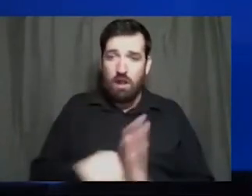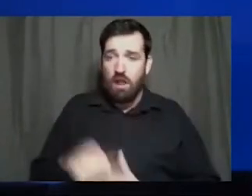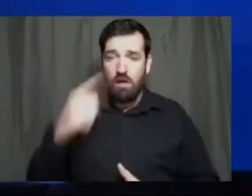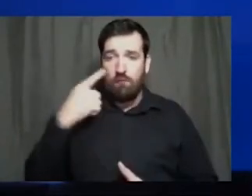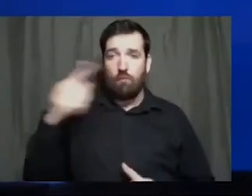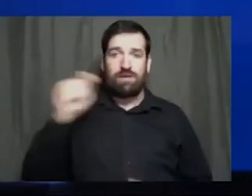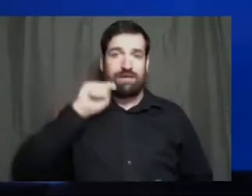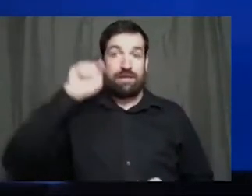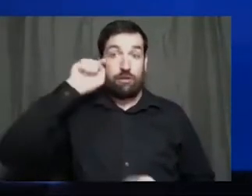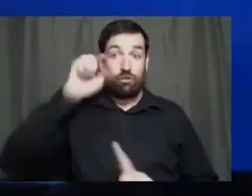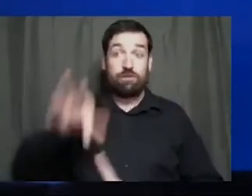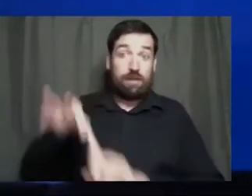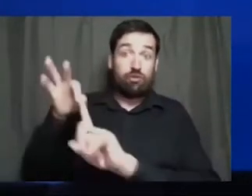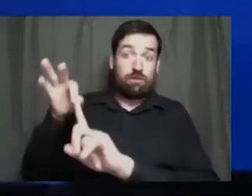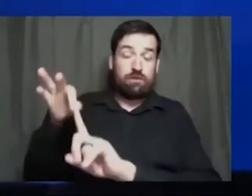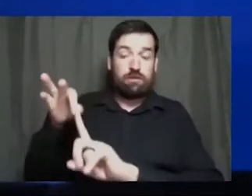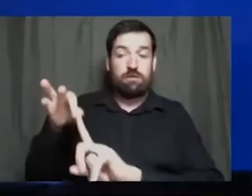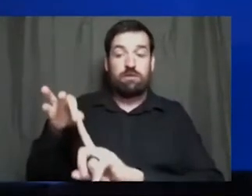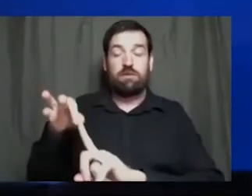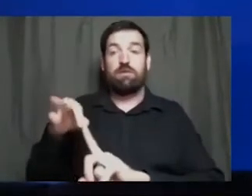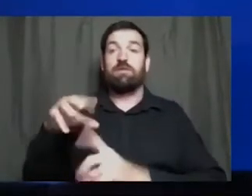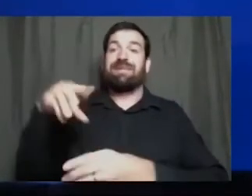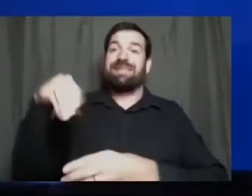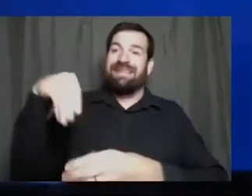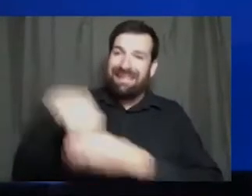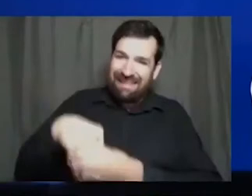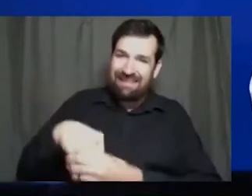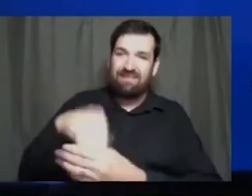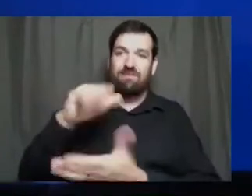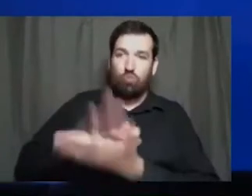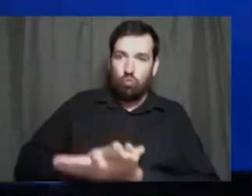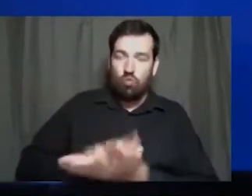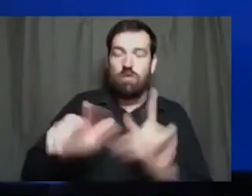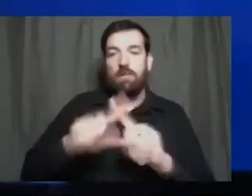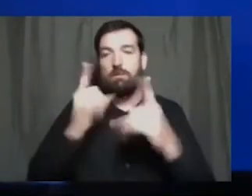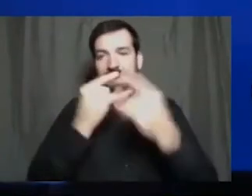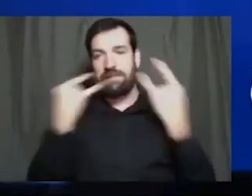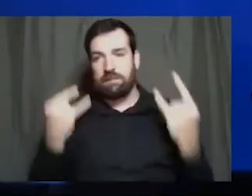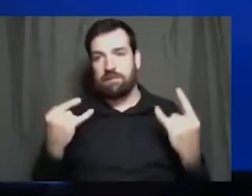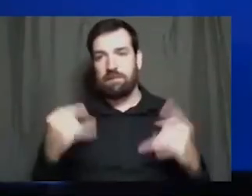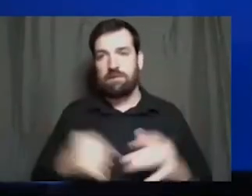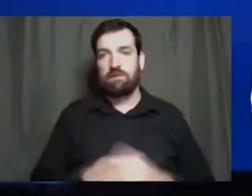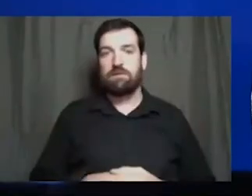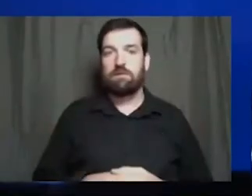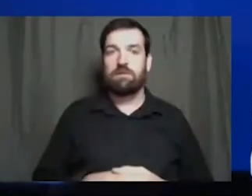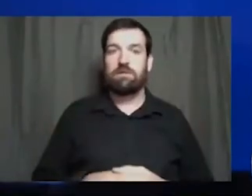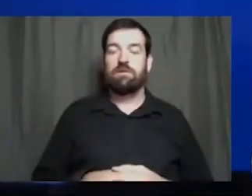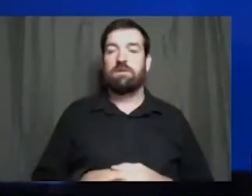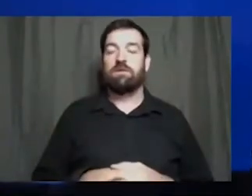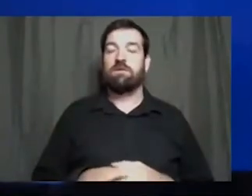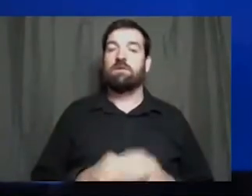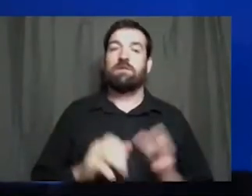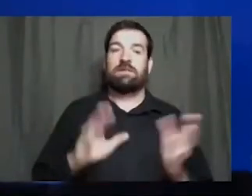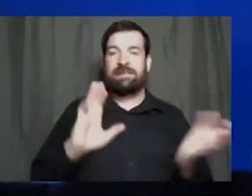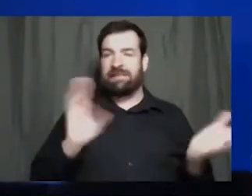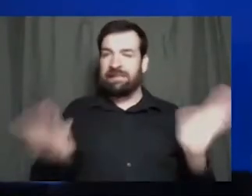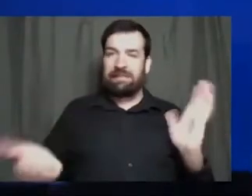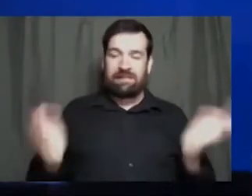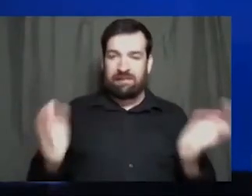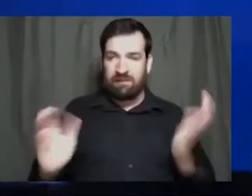by having them in school yet masked? And so I have to probably make a little bit of a local judgment. But, you